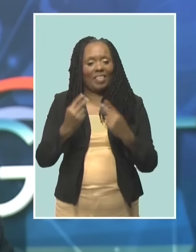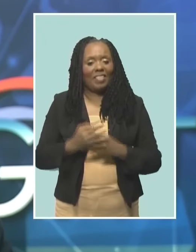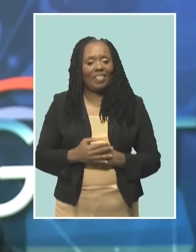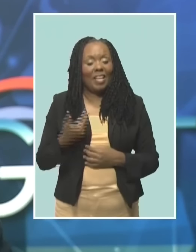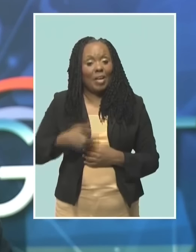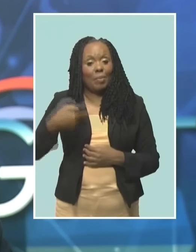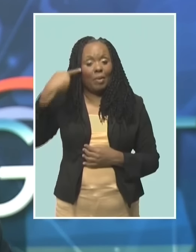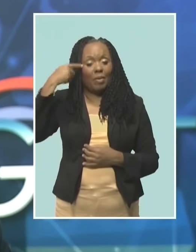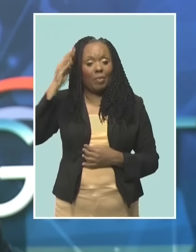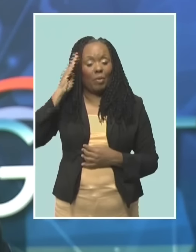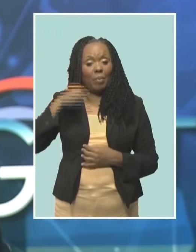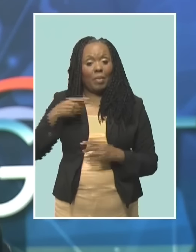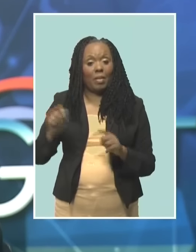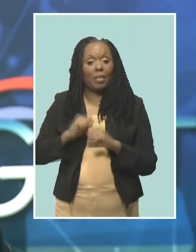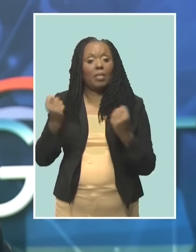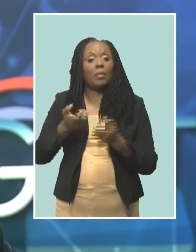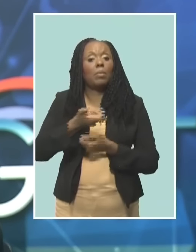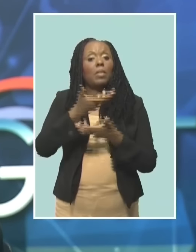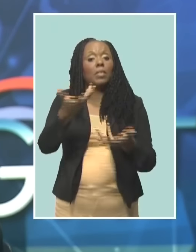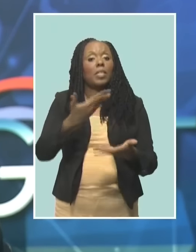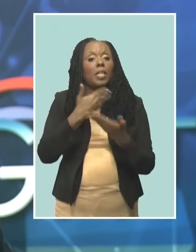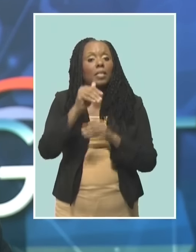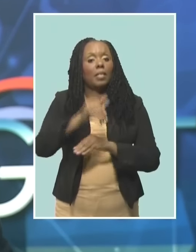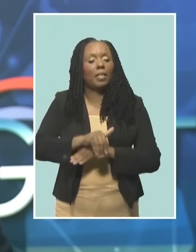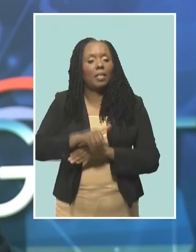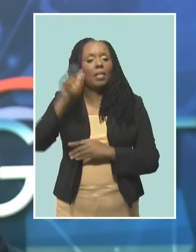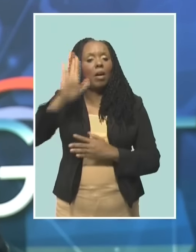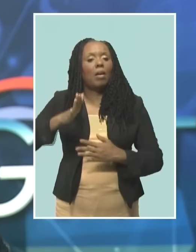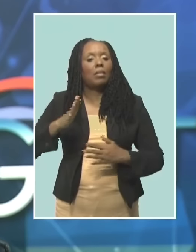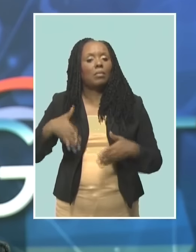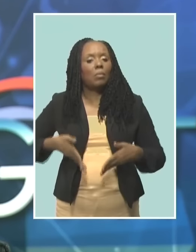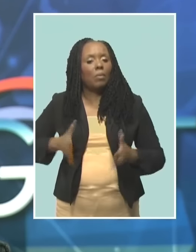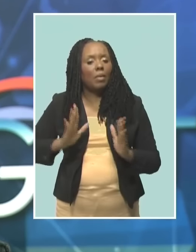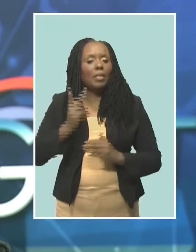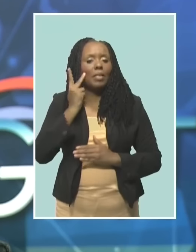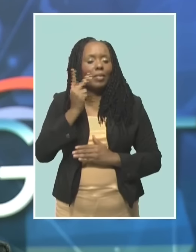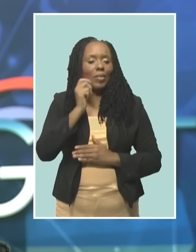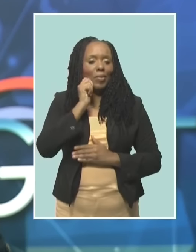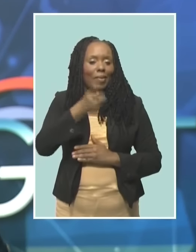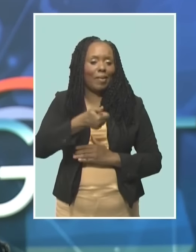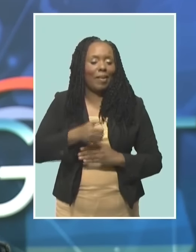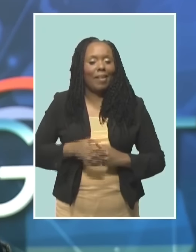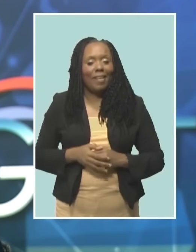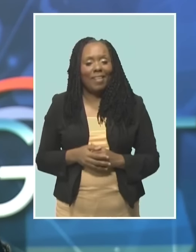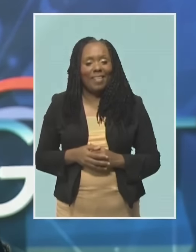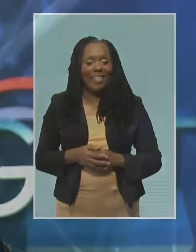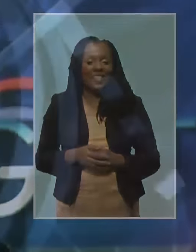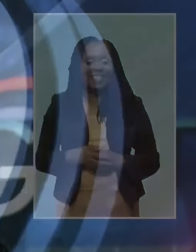us. I'm Pearson Bowen. For the crew, to all of you, good night. By God's will, we will see you tomorrow.